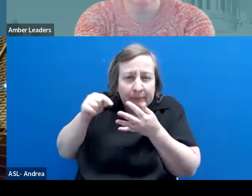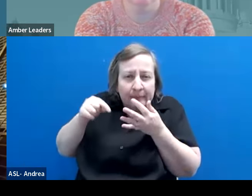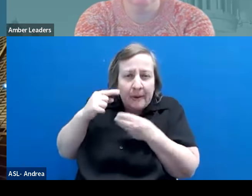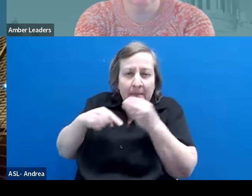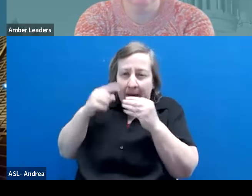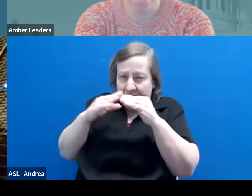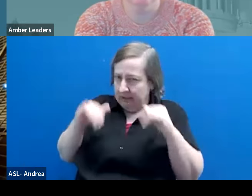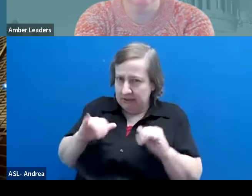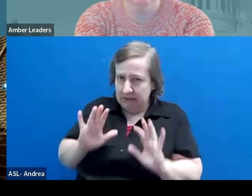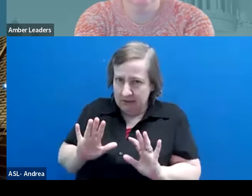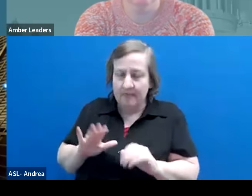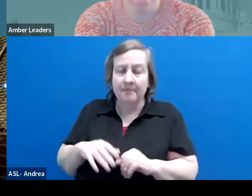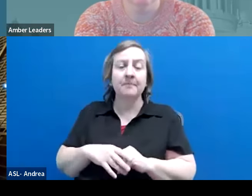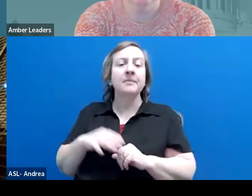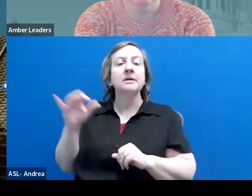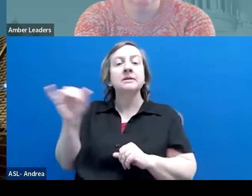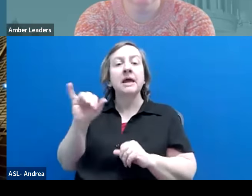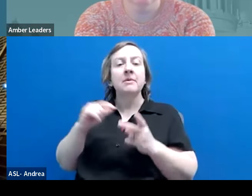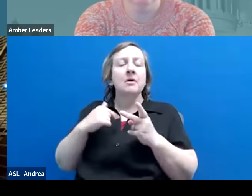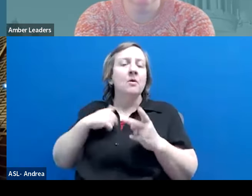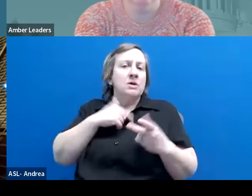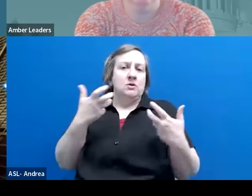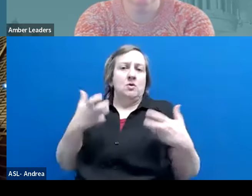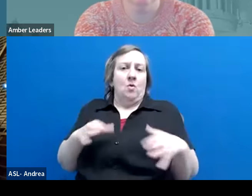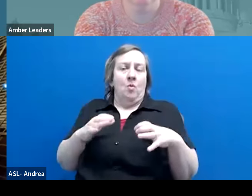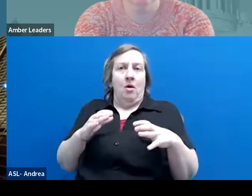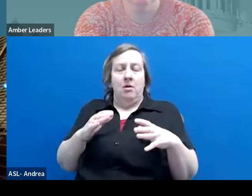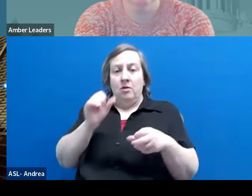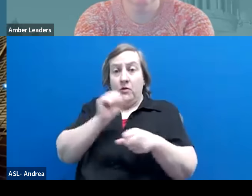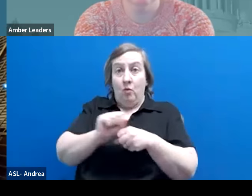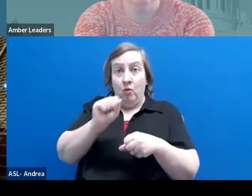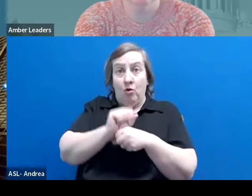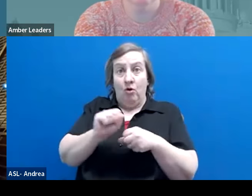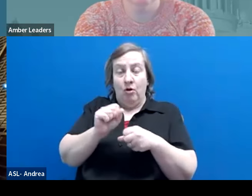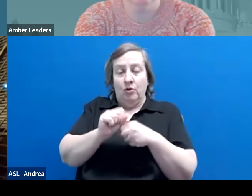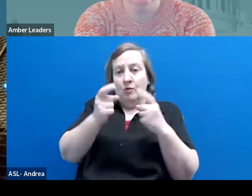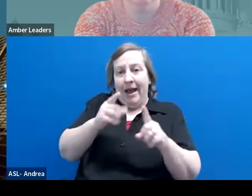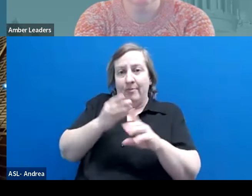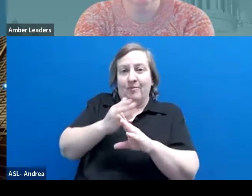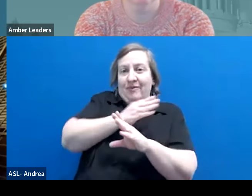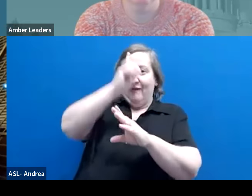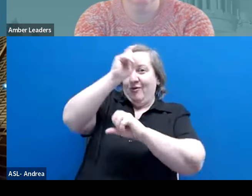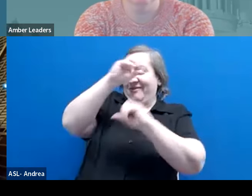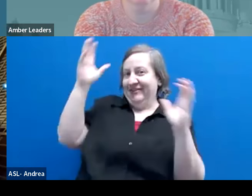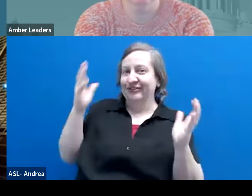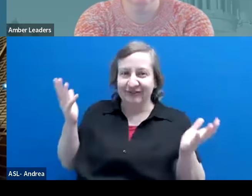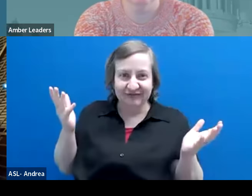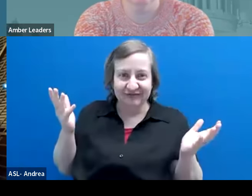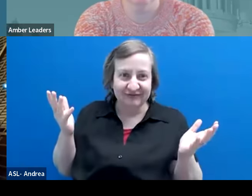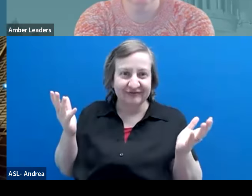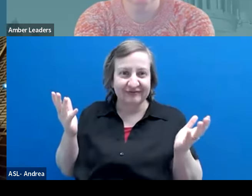other thing is we don't want too much more of the work to get done before the vision. And if we, I